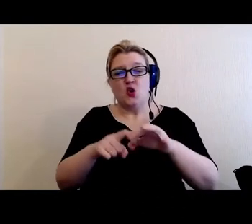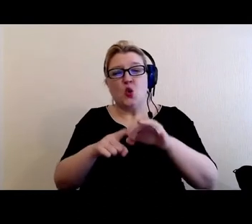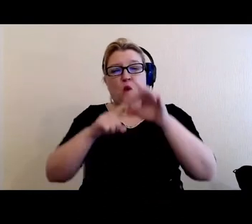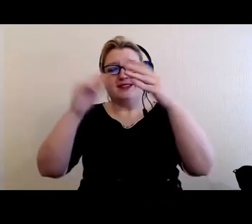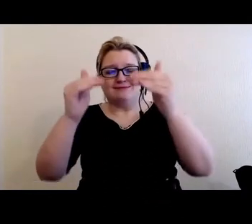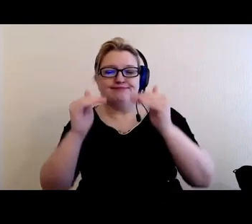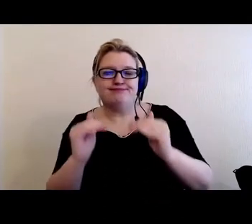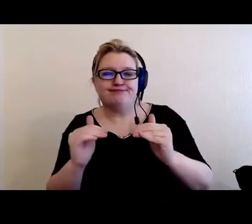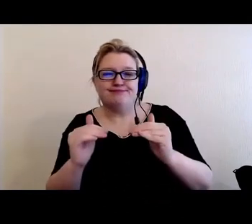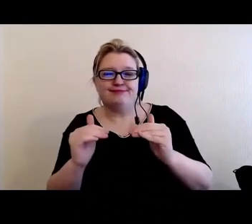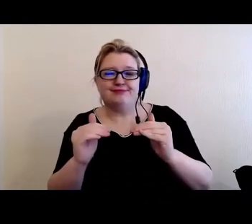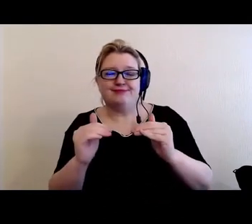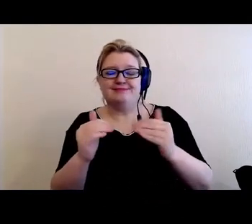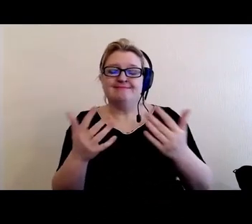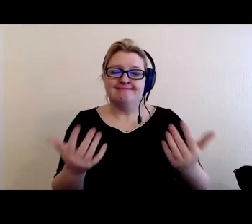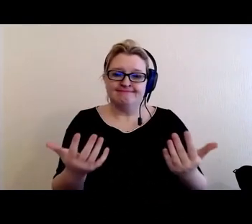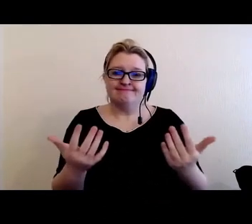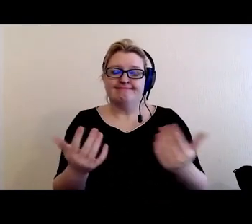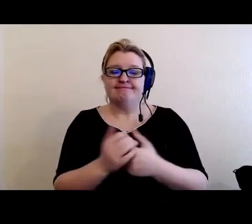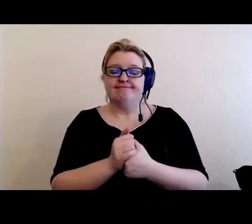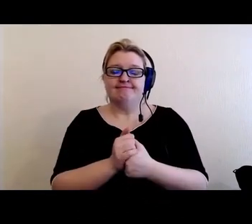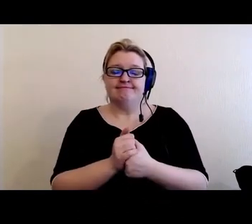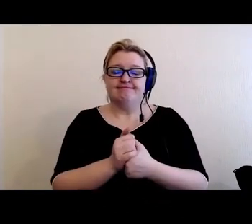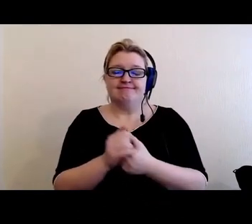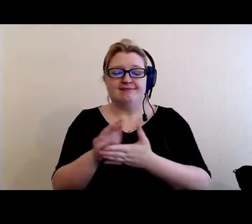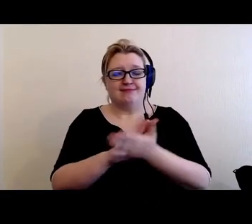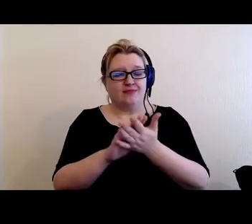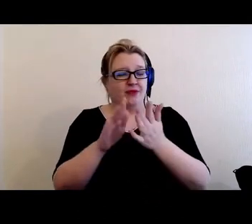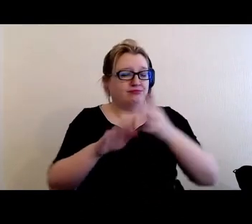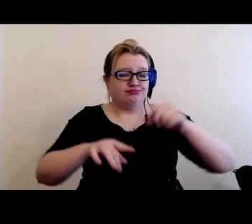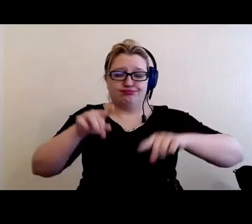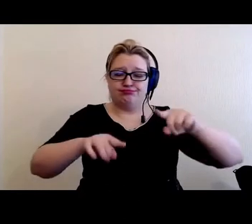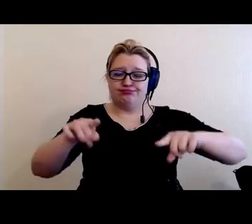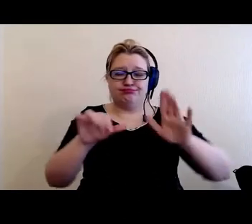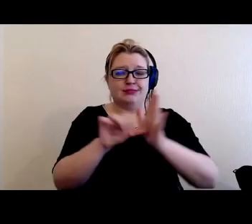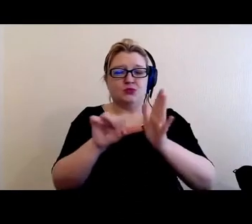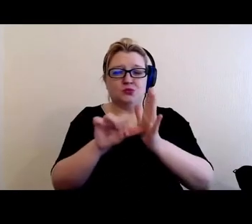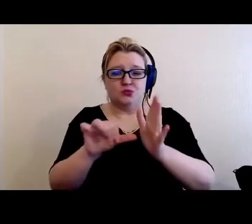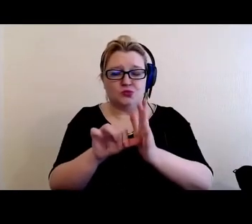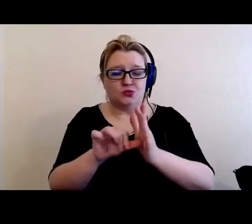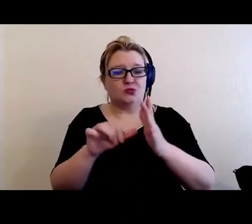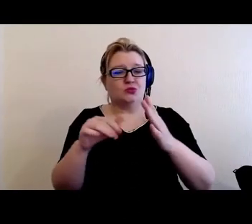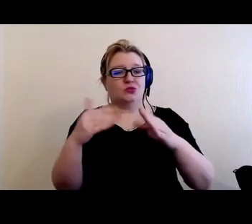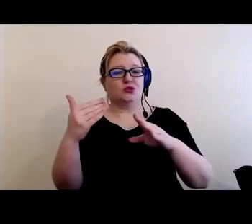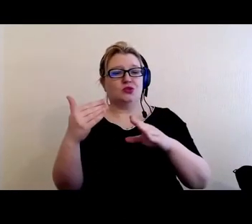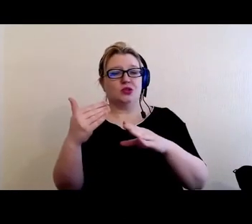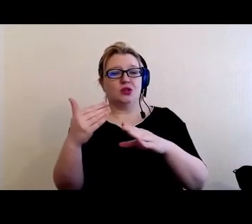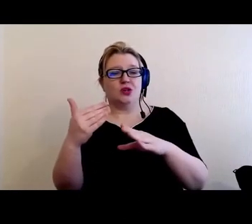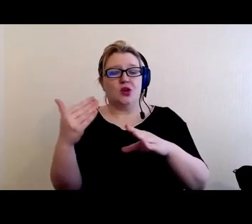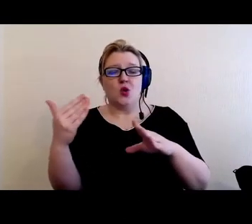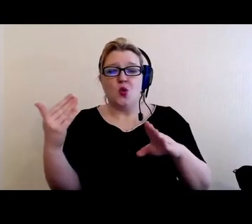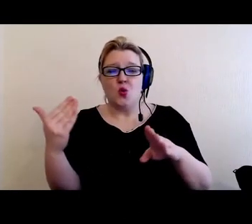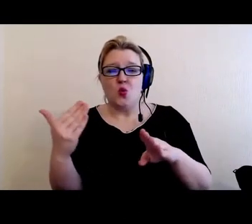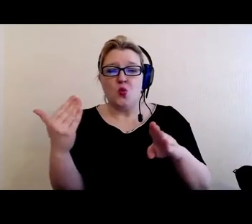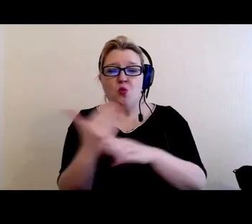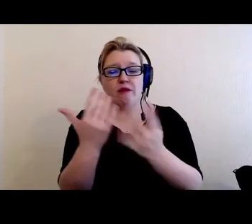to be in a number of areas. So I think we all understand the range of issues. The workforce is paid at or near the minimum wage. There's